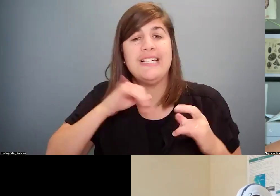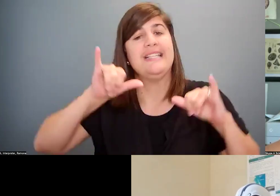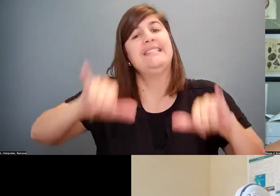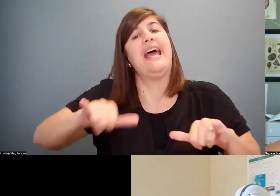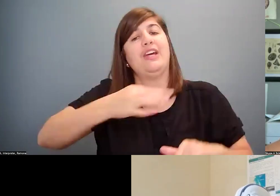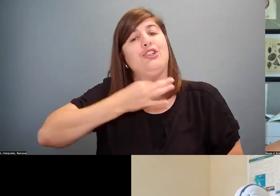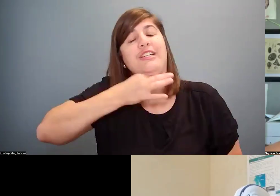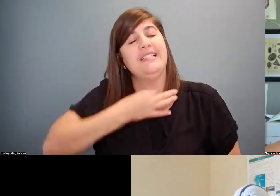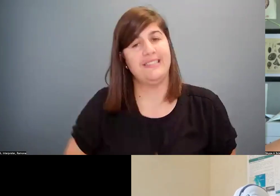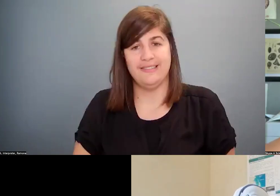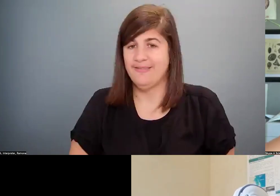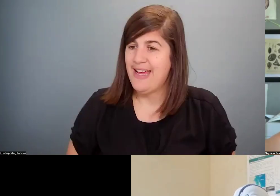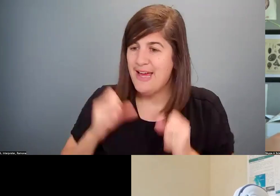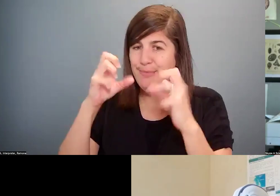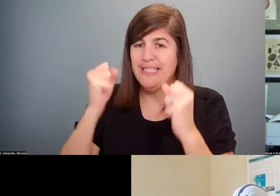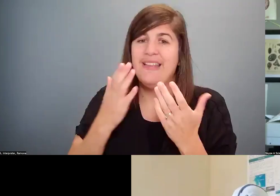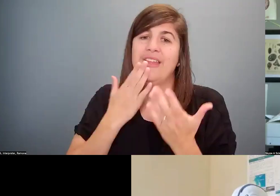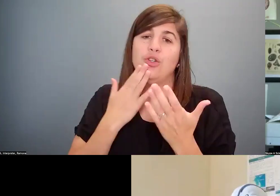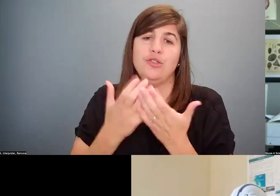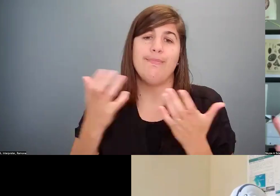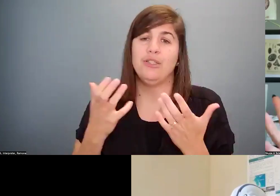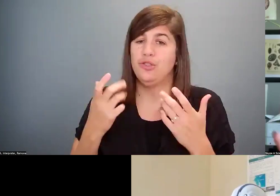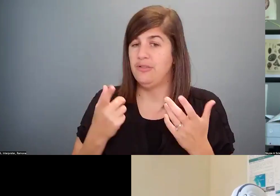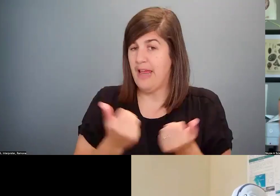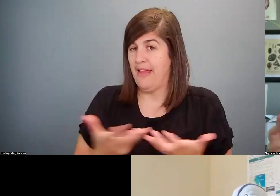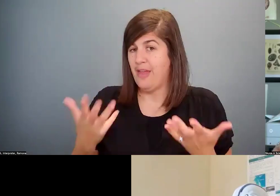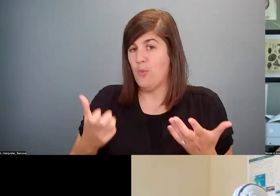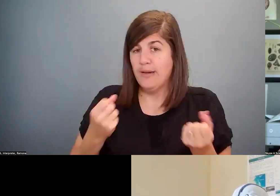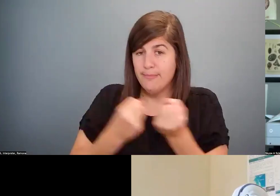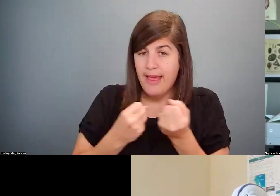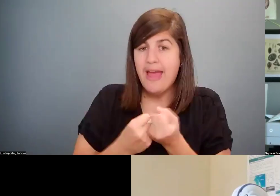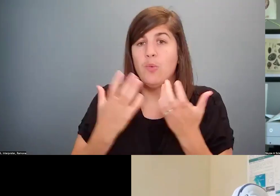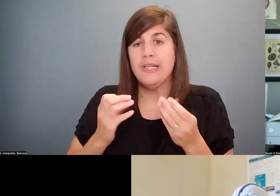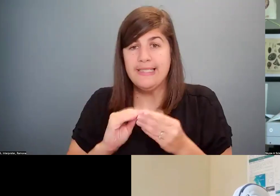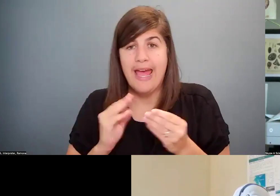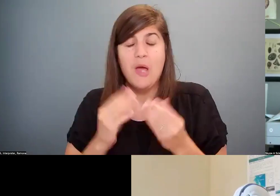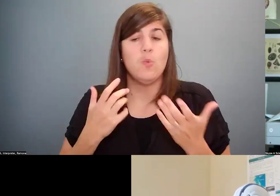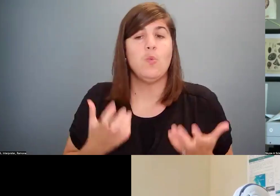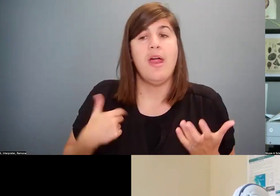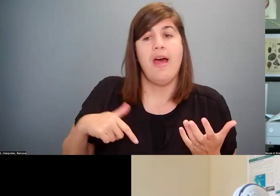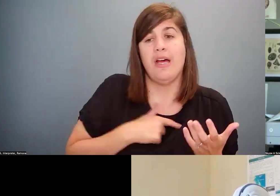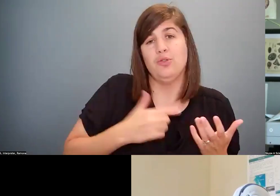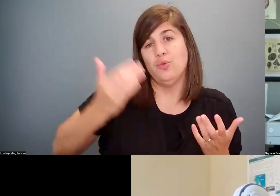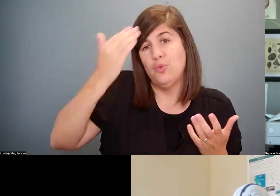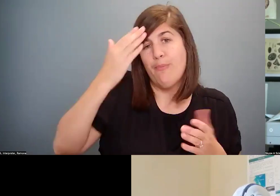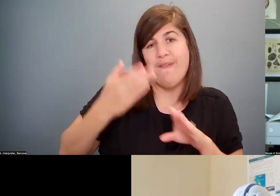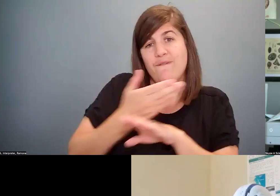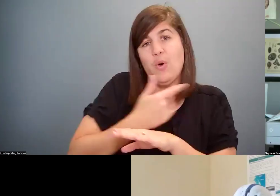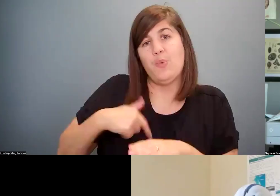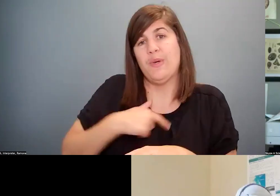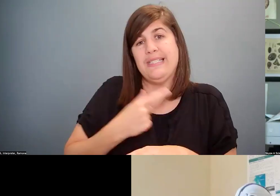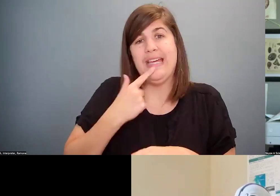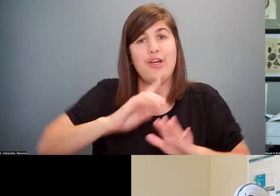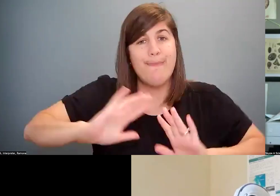curious. Amazing. Thank you so much. Is there anything you'd like to plug? Anything else you'd like us to know before we say goodbye today?